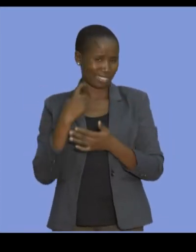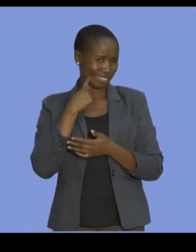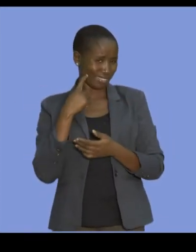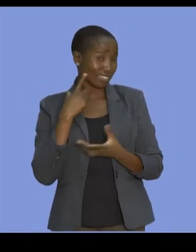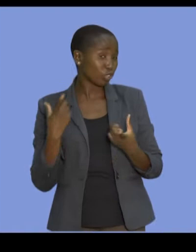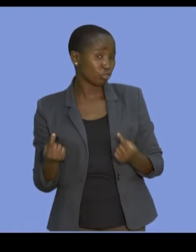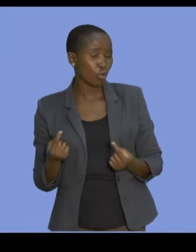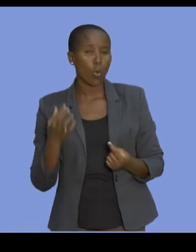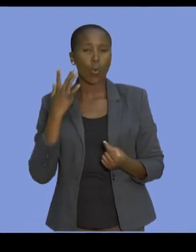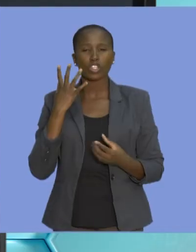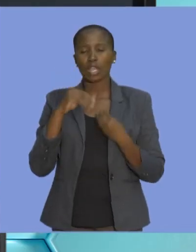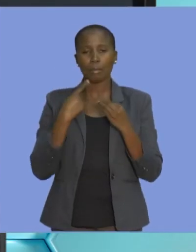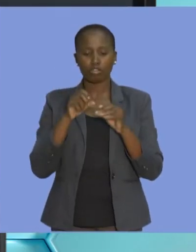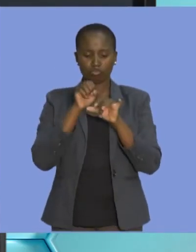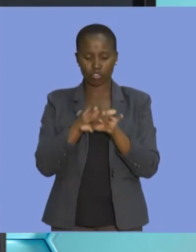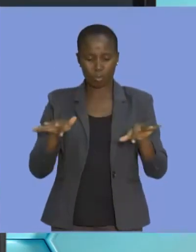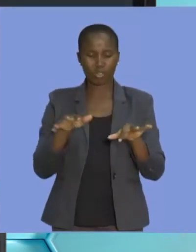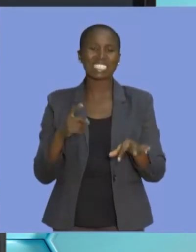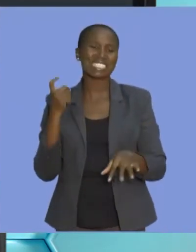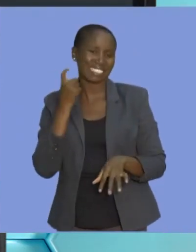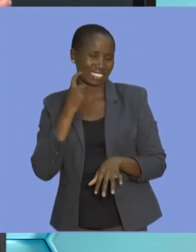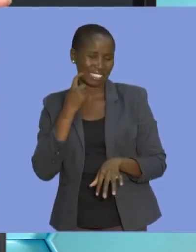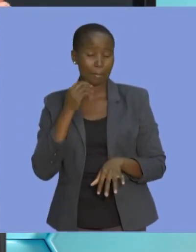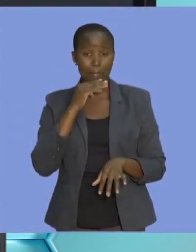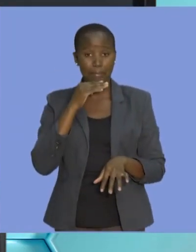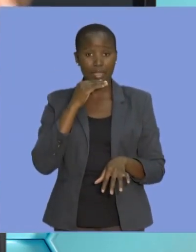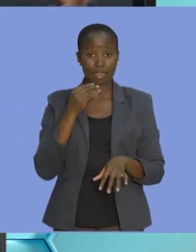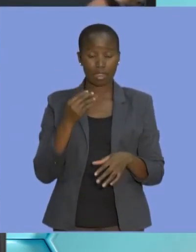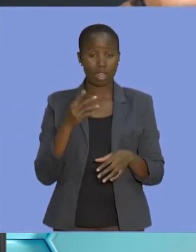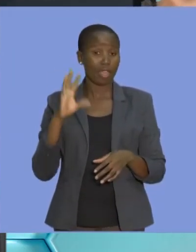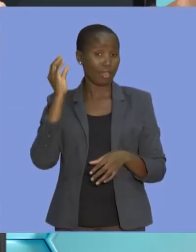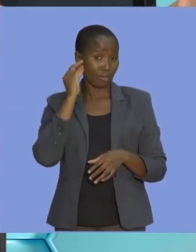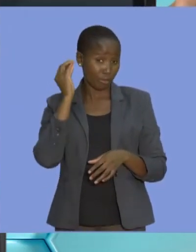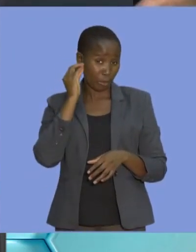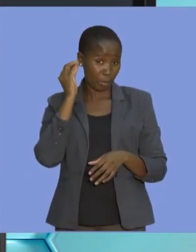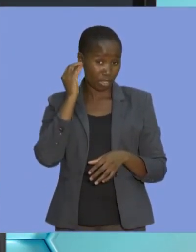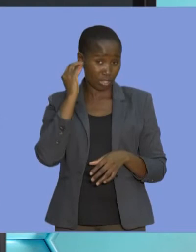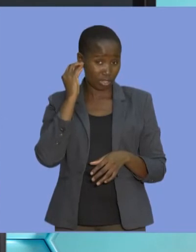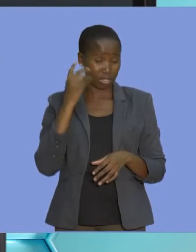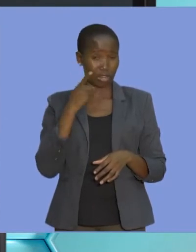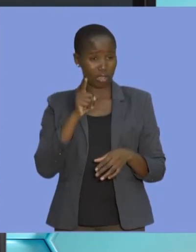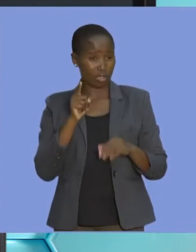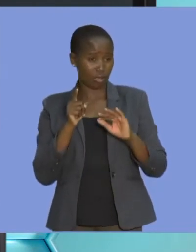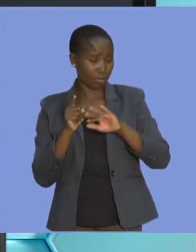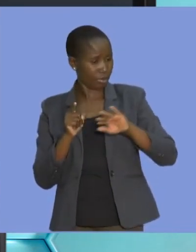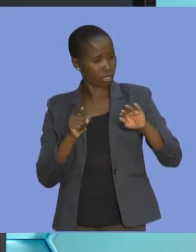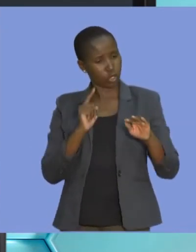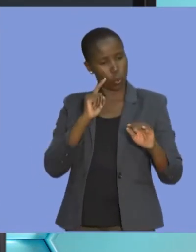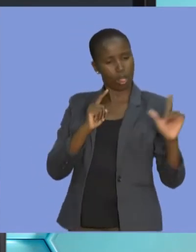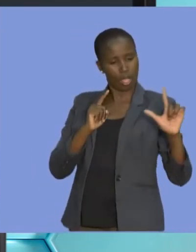the distribution easy, whether is the data symmetric to the left or to the right.